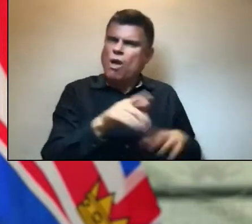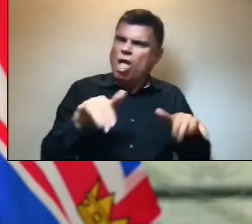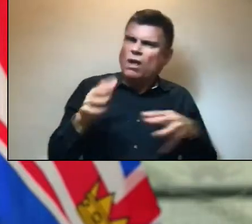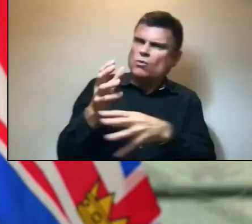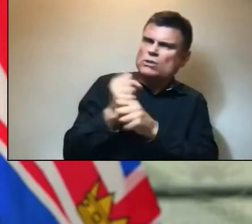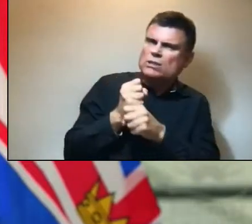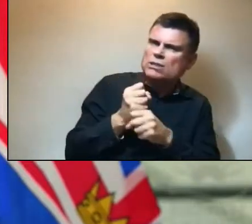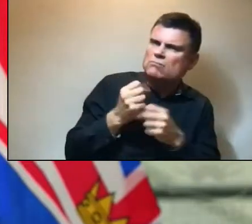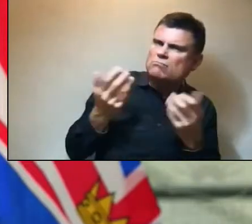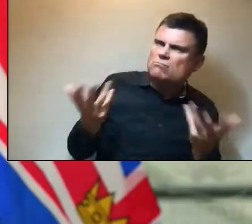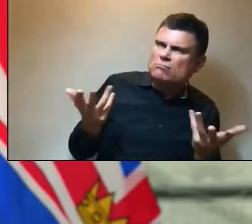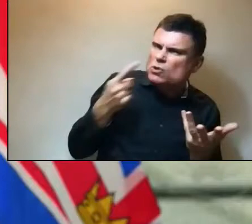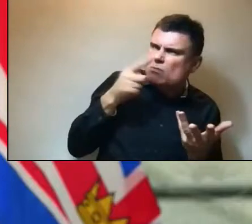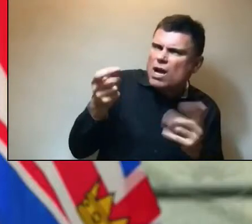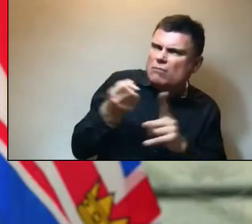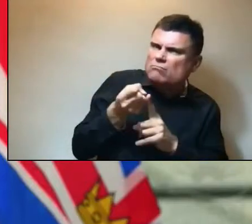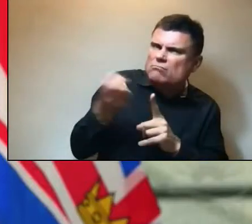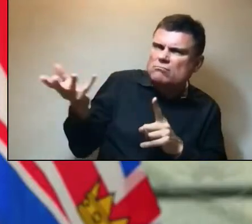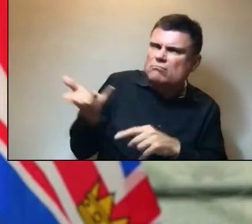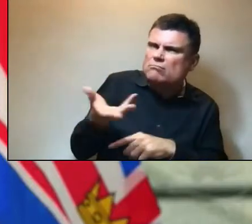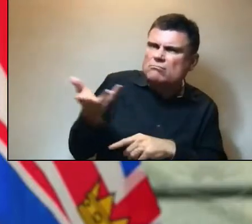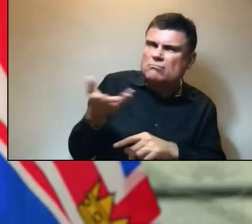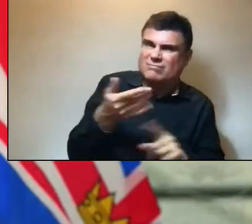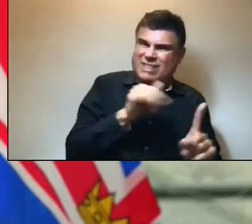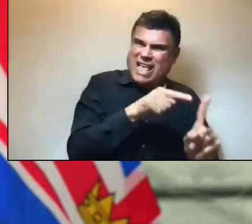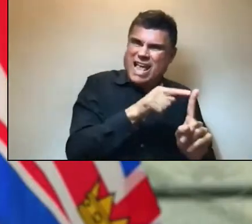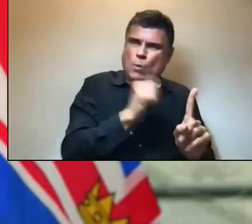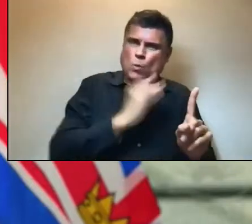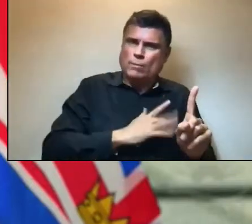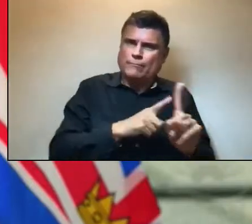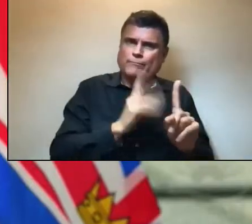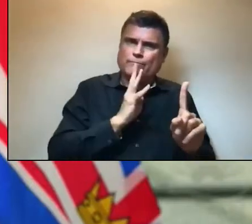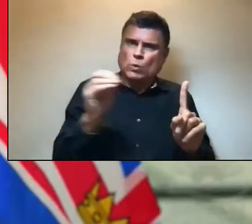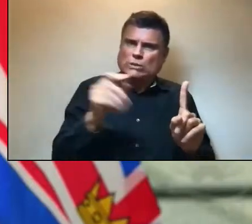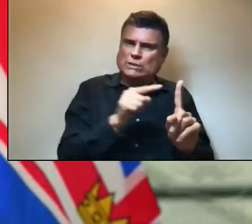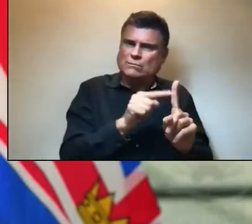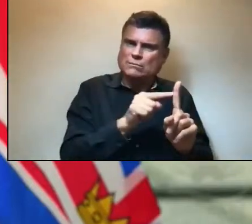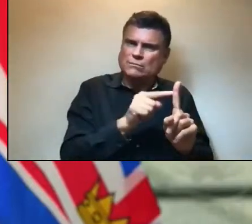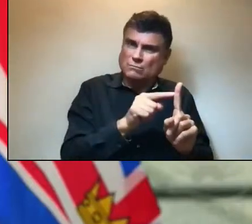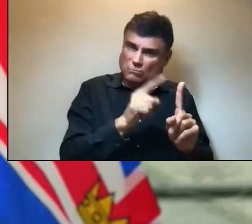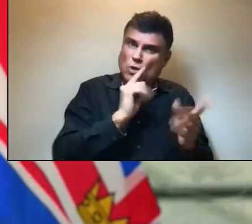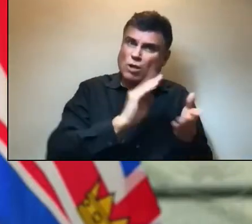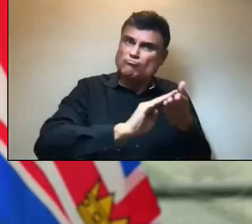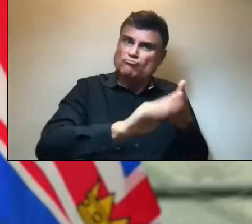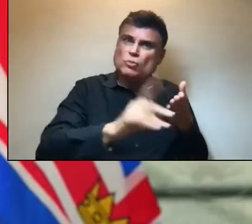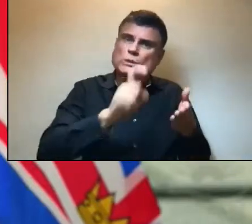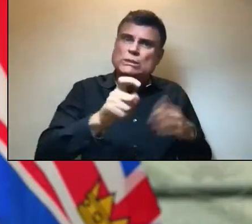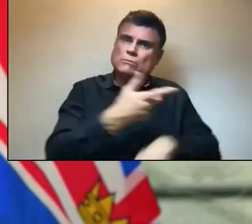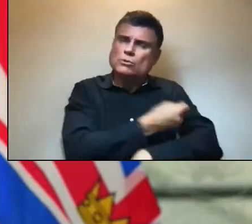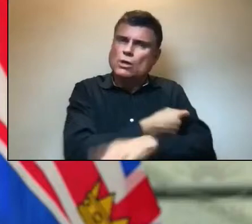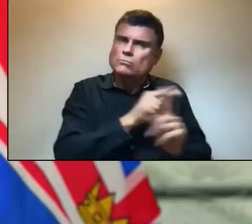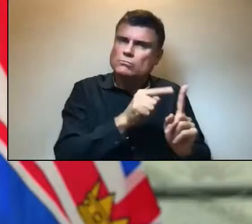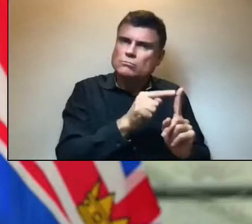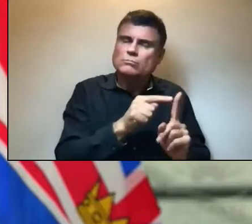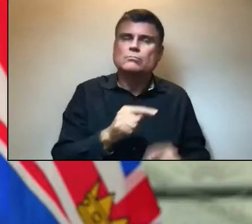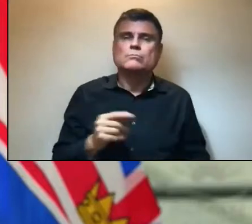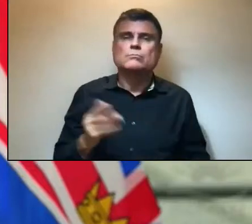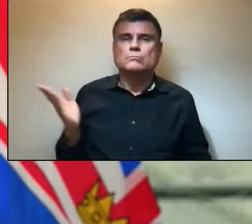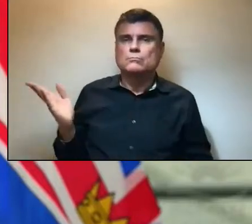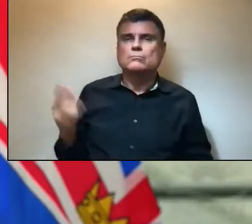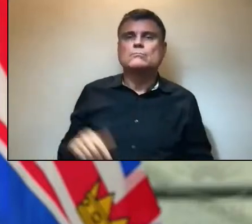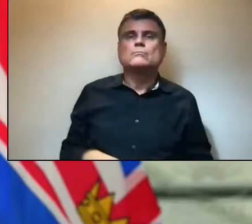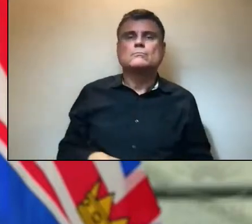to hear more about this? Would someone in this case be considered for an exemption? Yeah, so what we have been focusing on